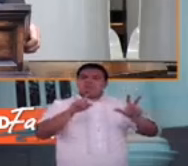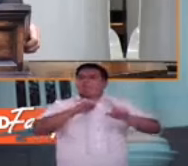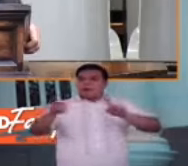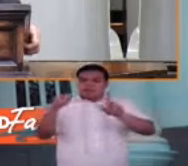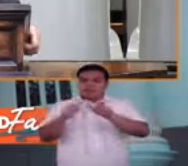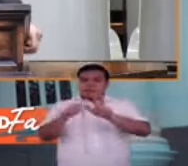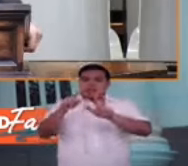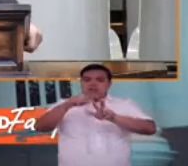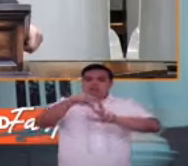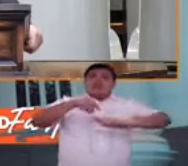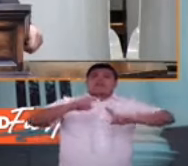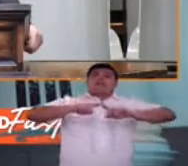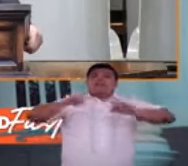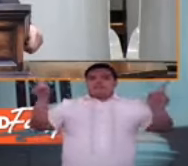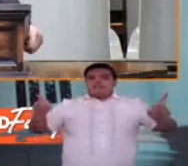different.